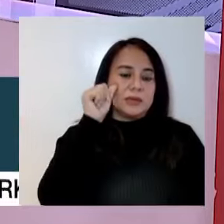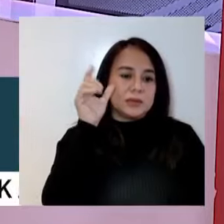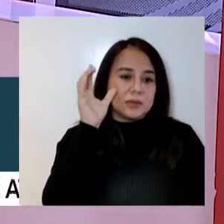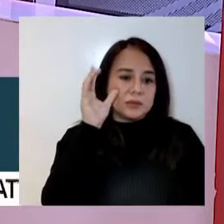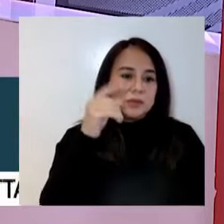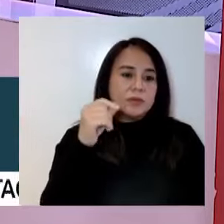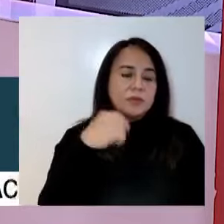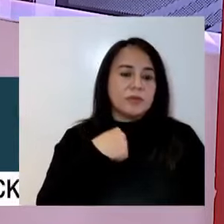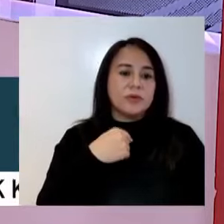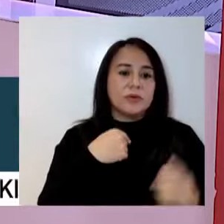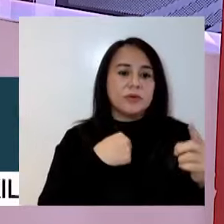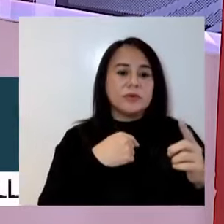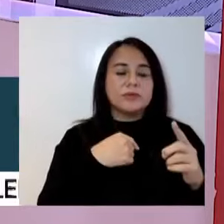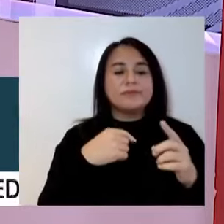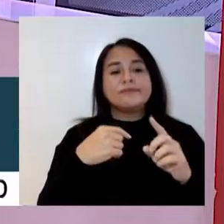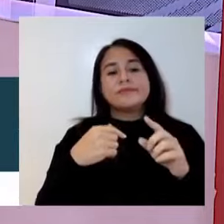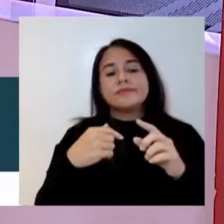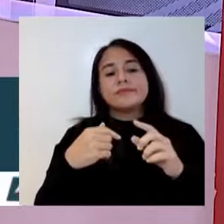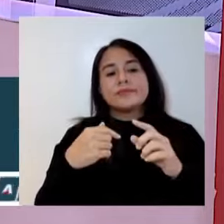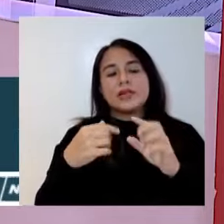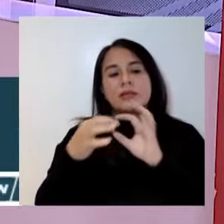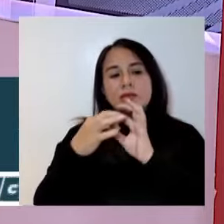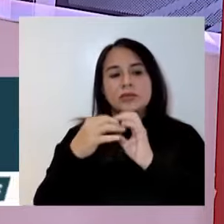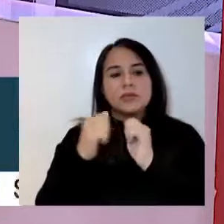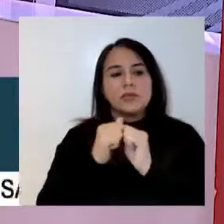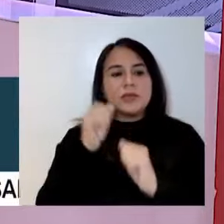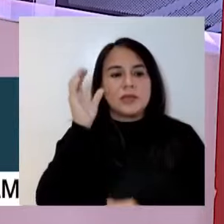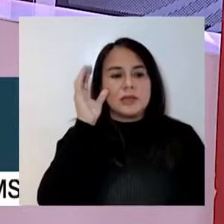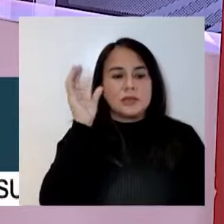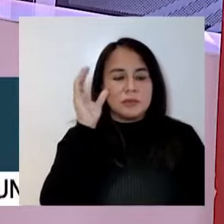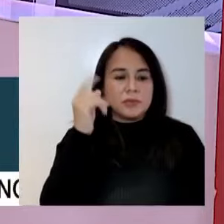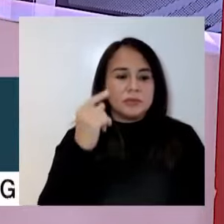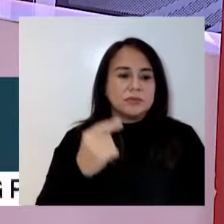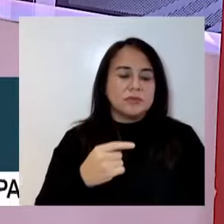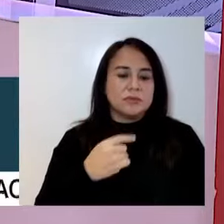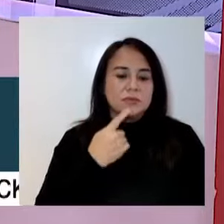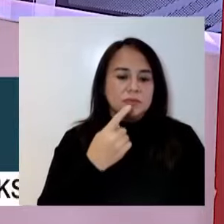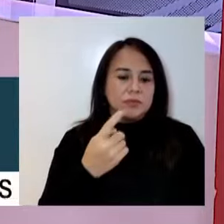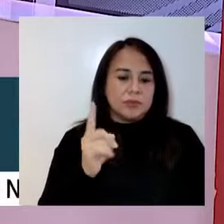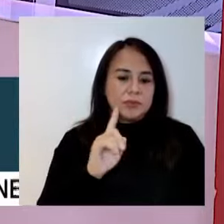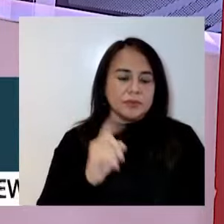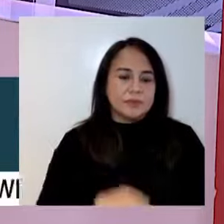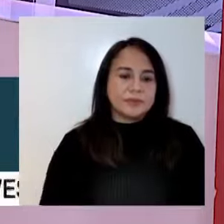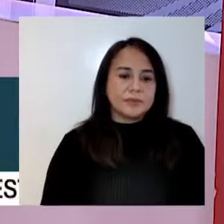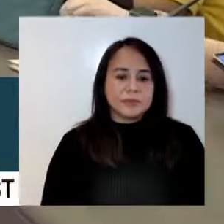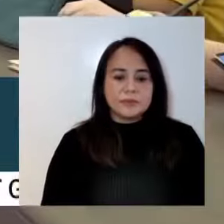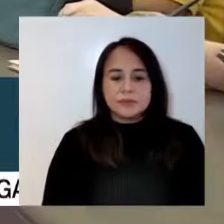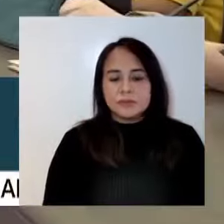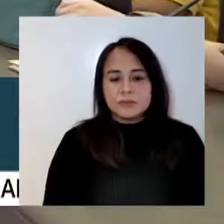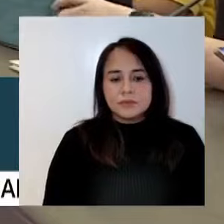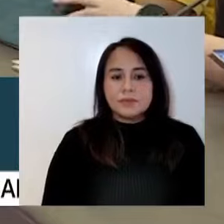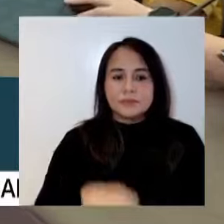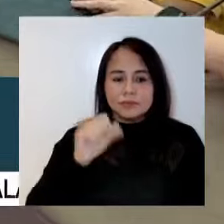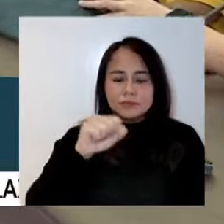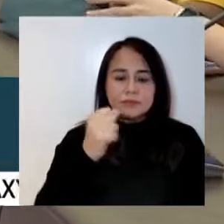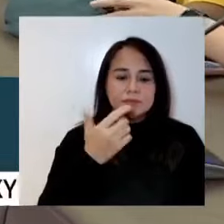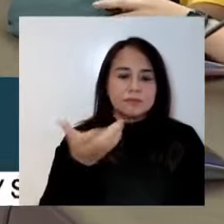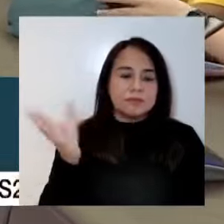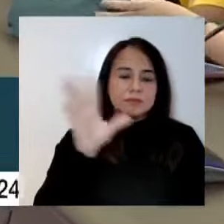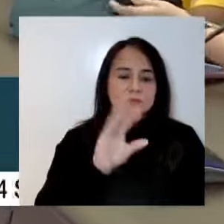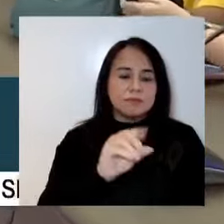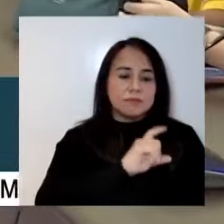alleged affair with Catherine Camilon. Jeff Caparaz now joins us with details. Jeff, what more can you tell us? Yes, Carmina, good afternoon. The